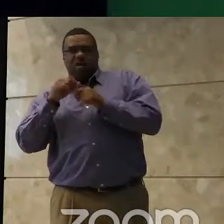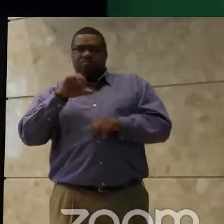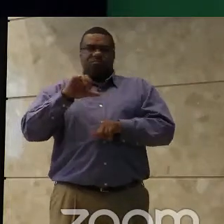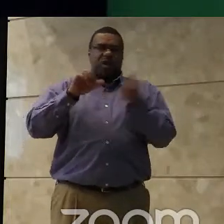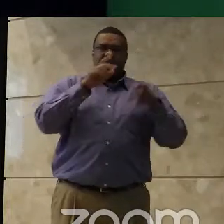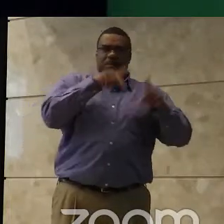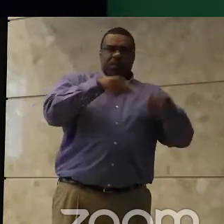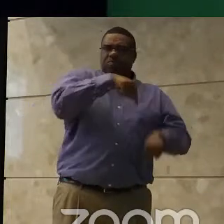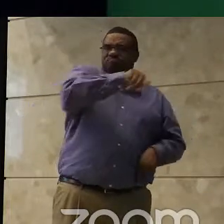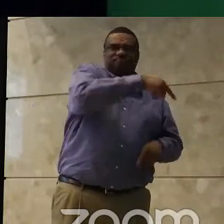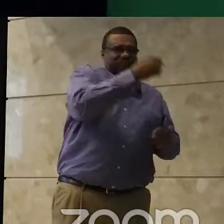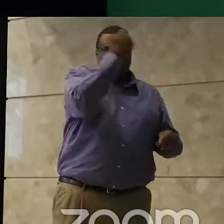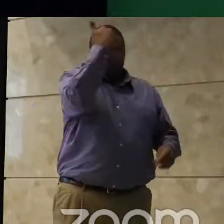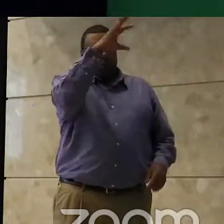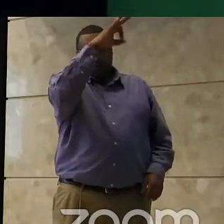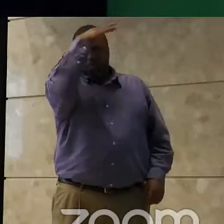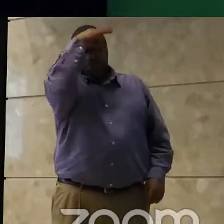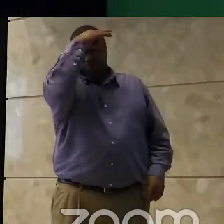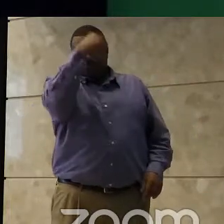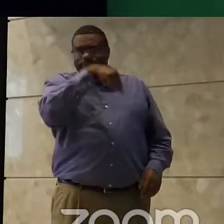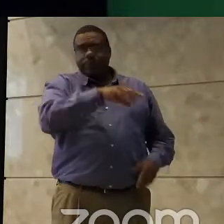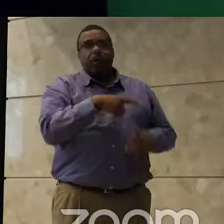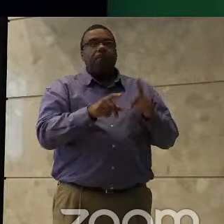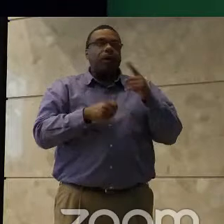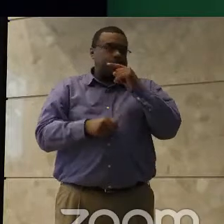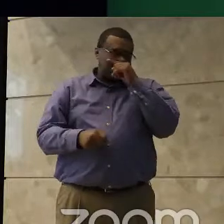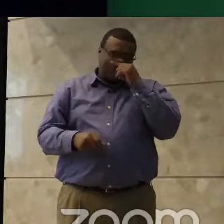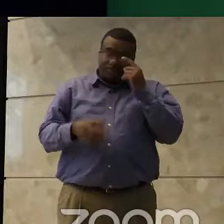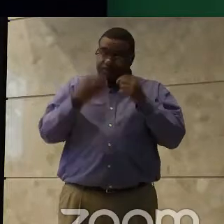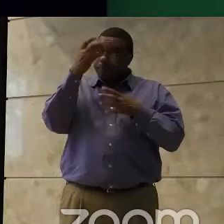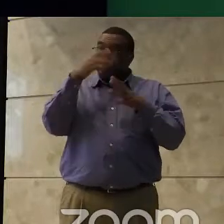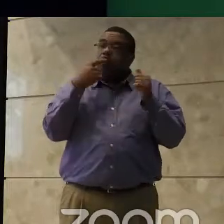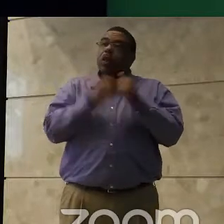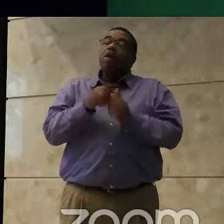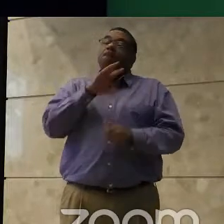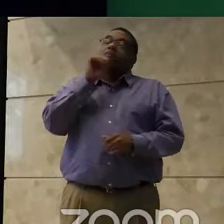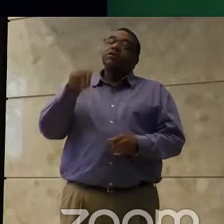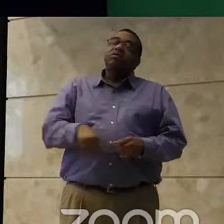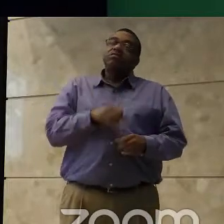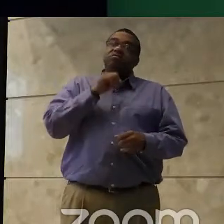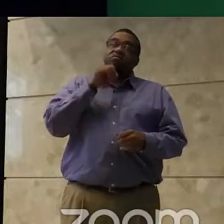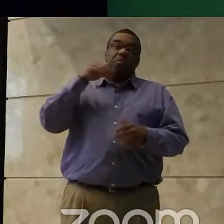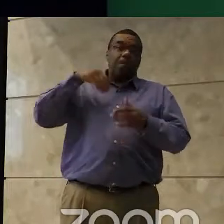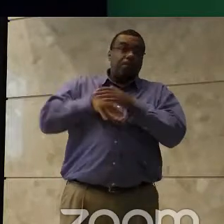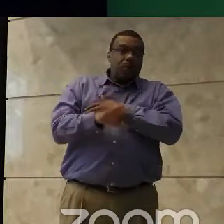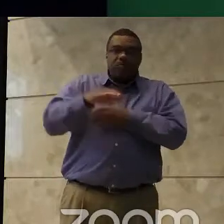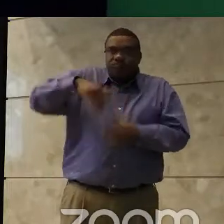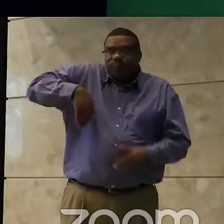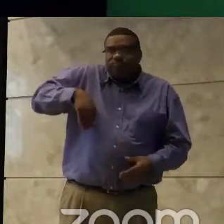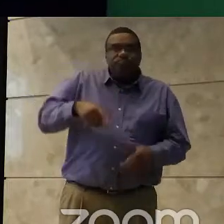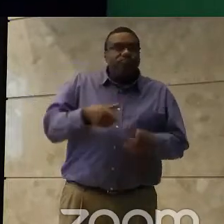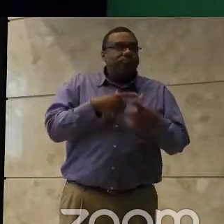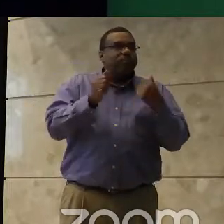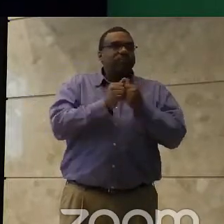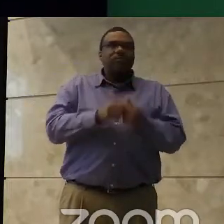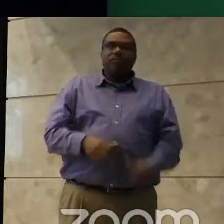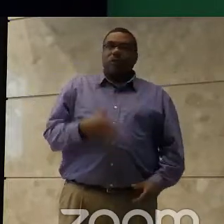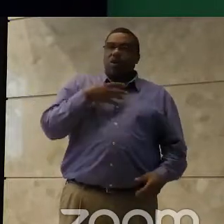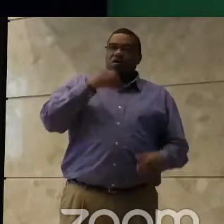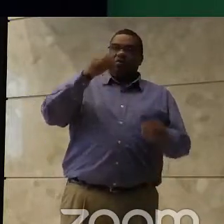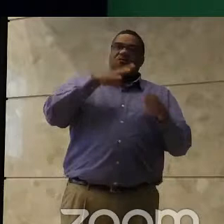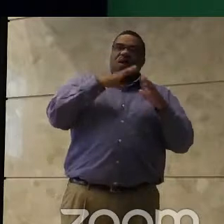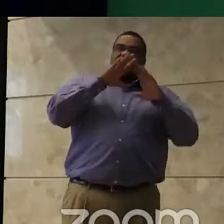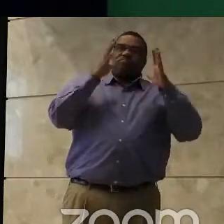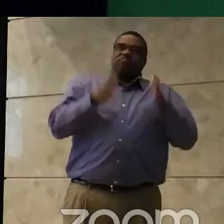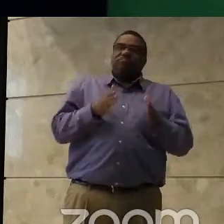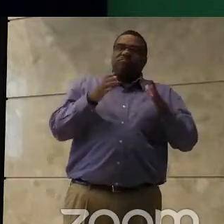stories. And I said something about the percent of people who were not born yet. And the White House staff, brilliant young